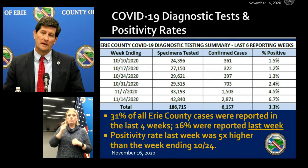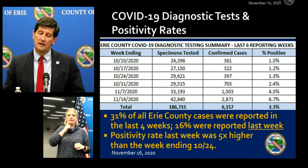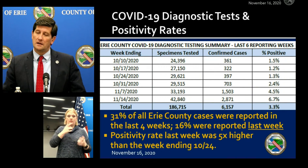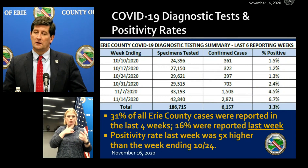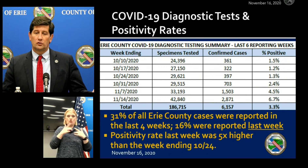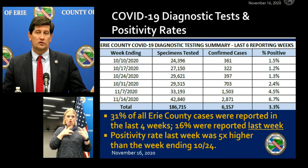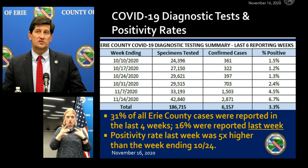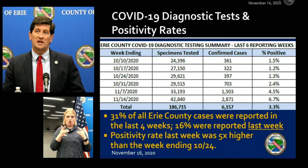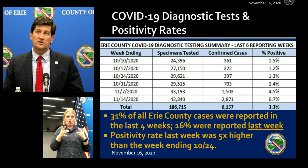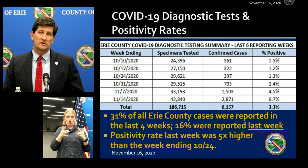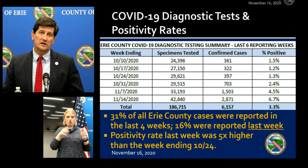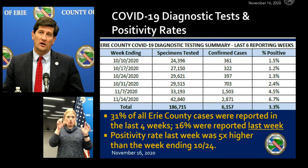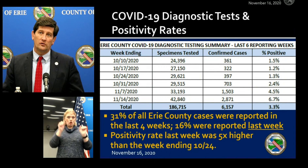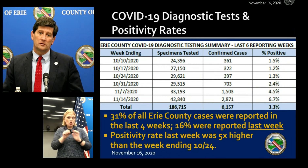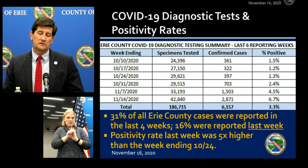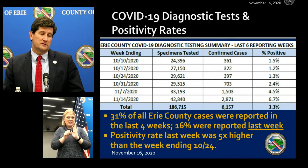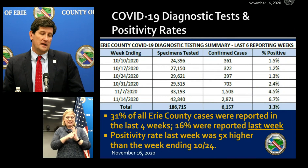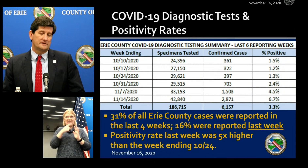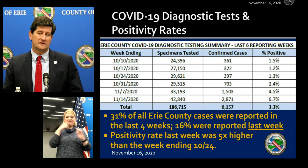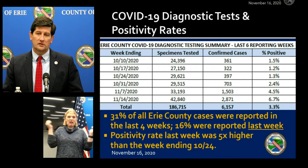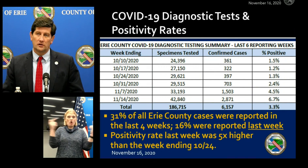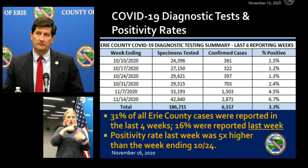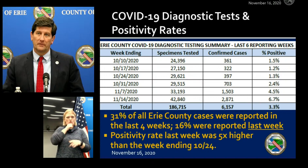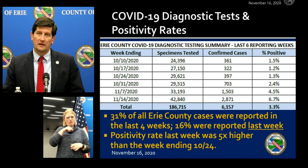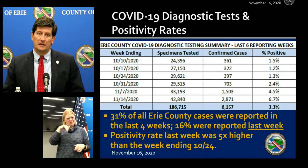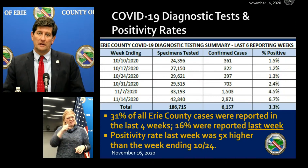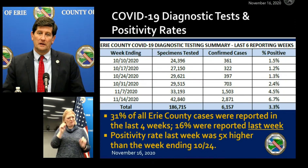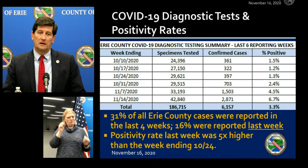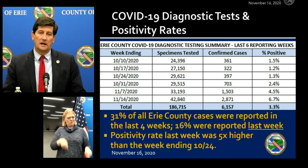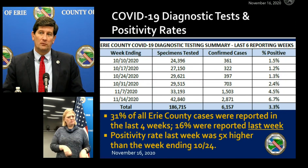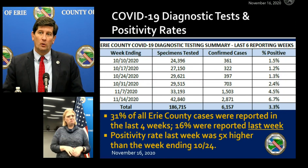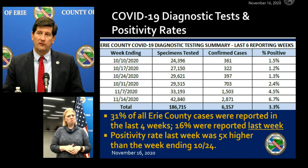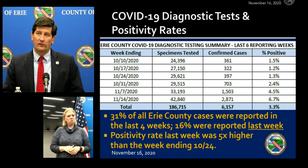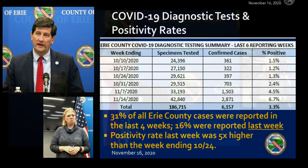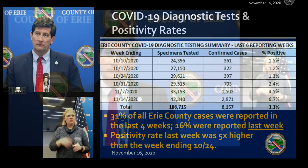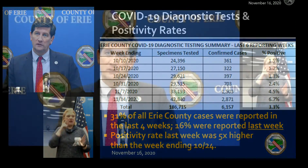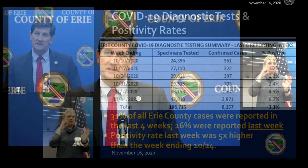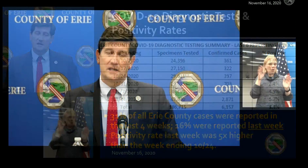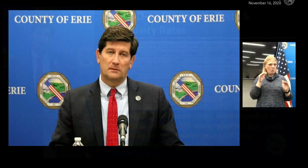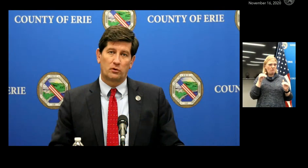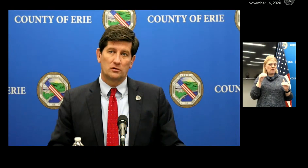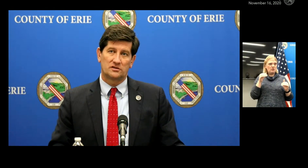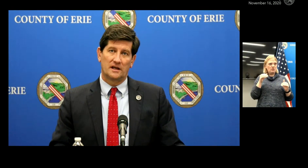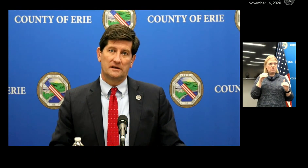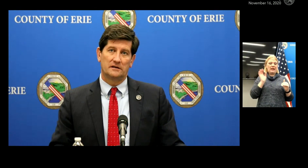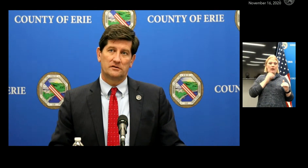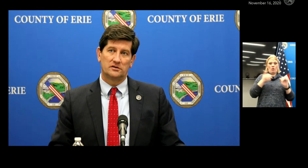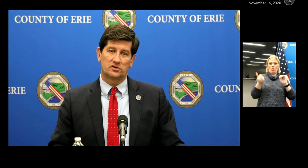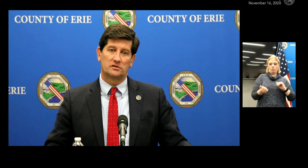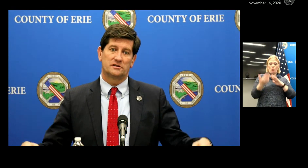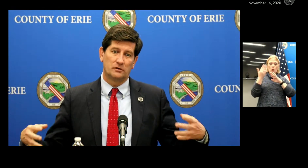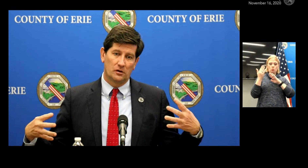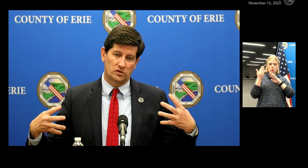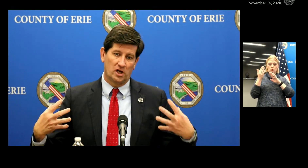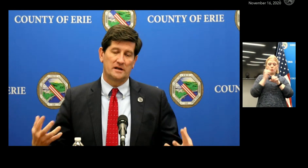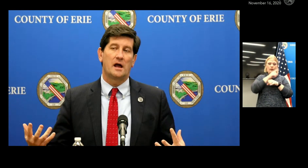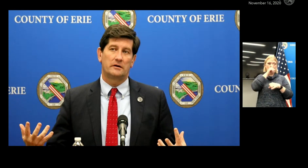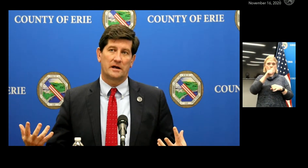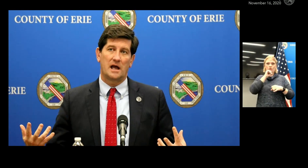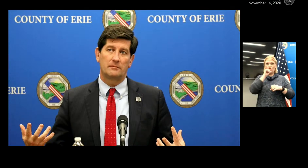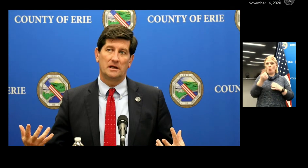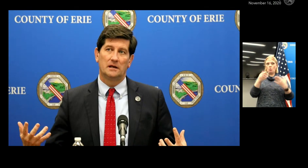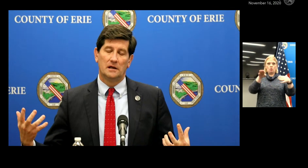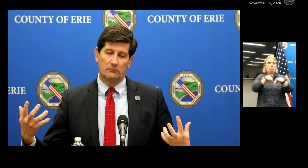concern. Could the state turn it all to orange? Yes, they could. I'm hopeful that we take an approach that ensures that we don't shut